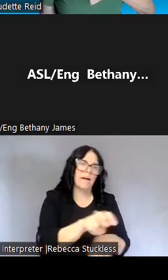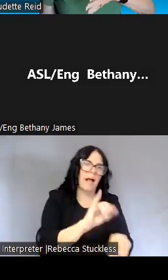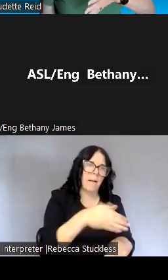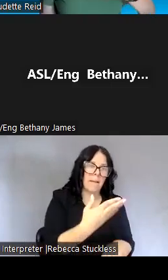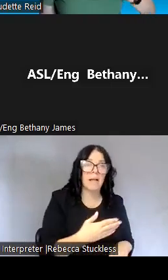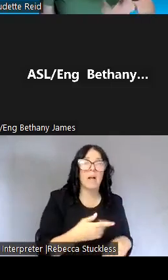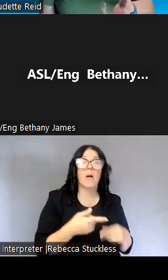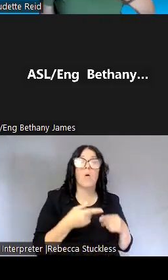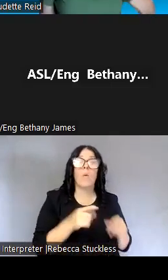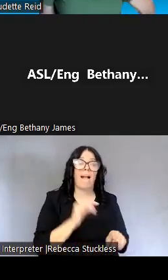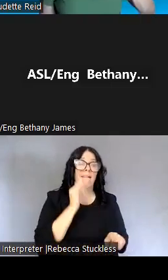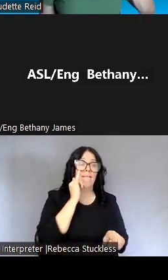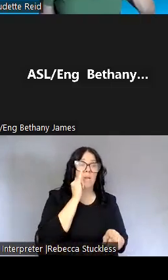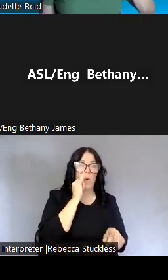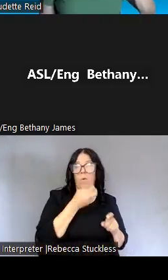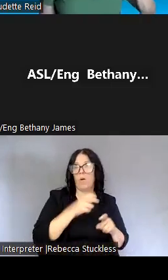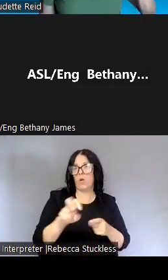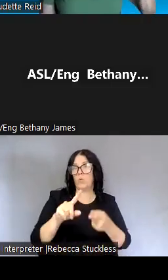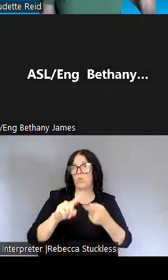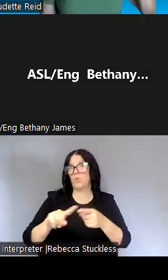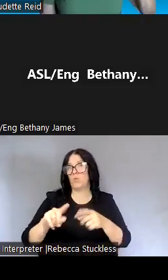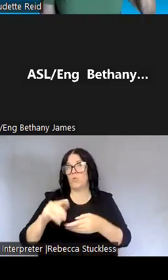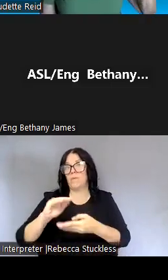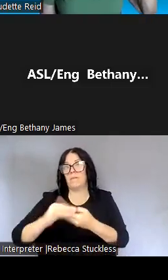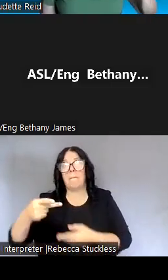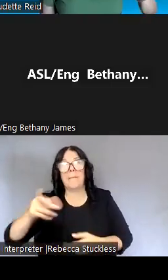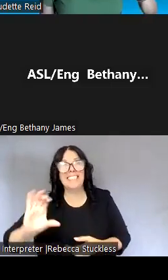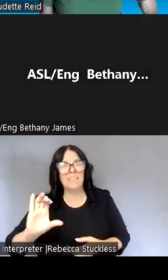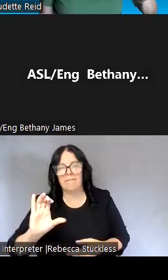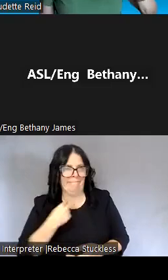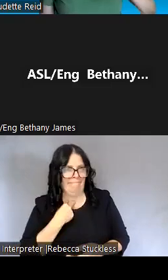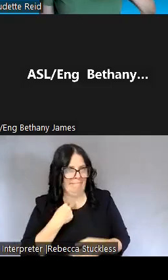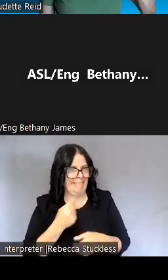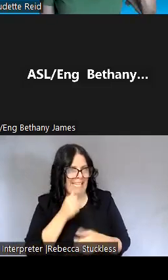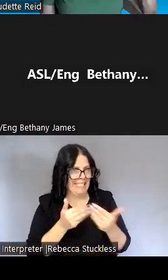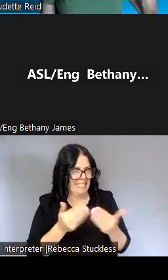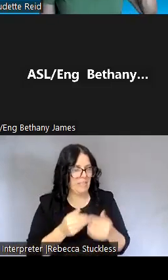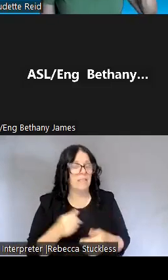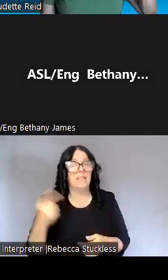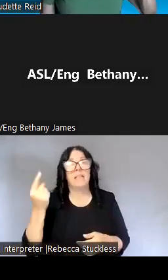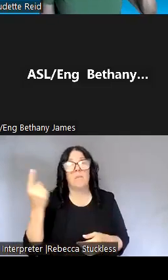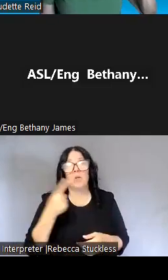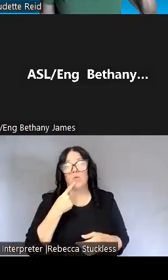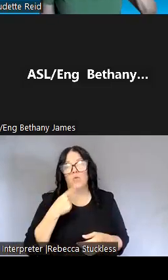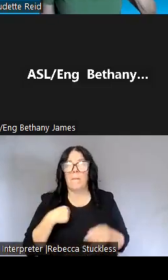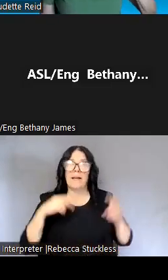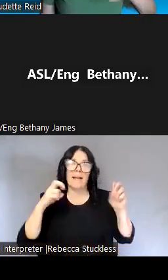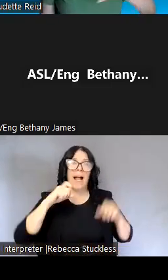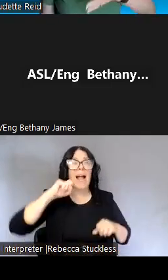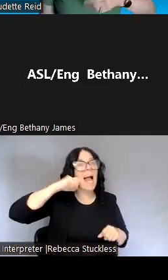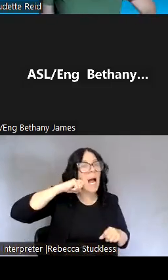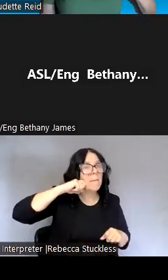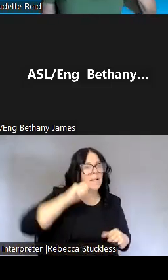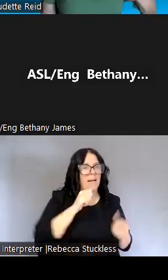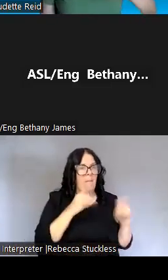other kinds of devices like your Windows computer. Someone once told me that Apple doesn't play well with Windows. Apple